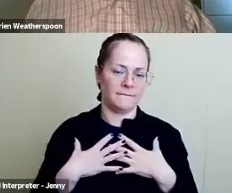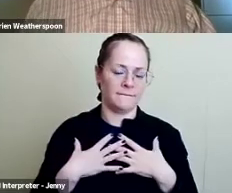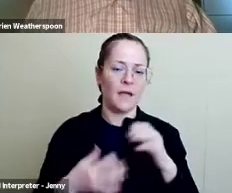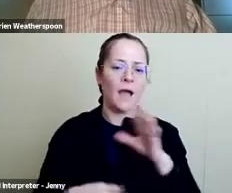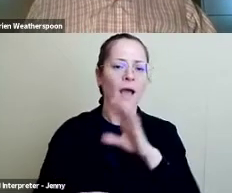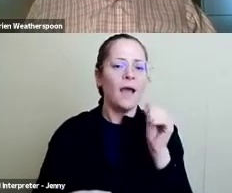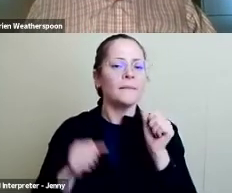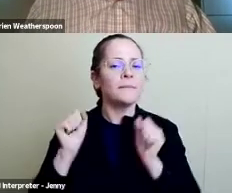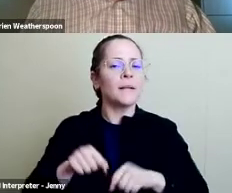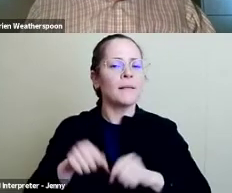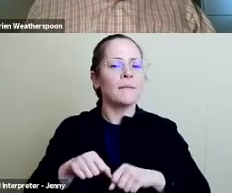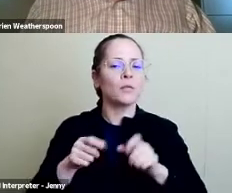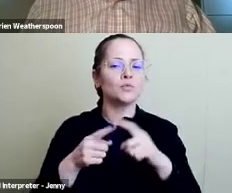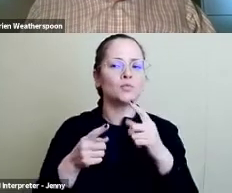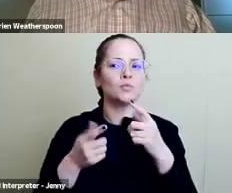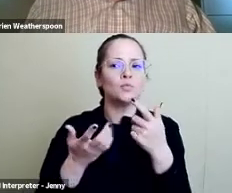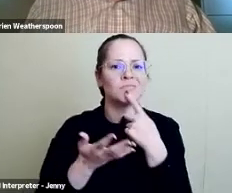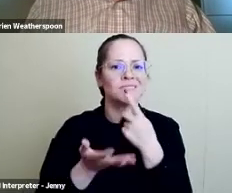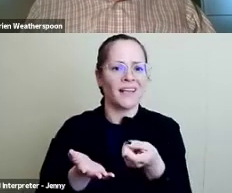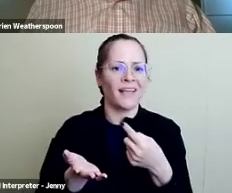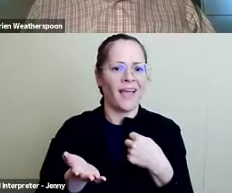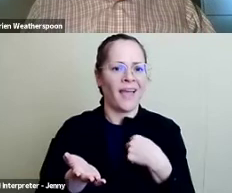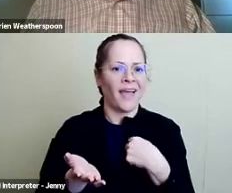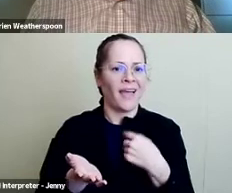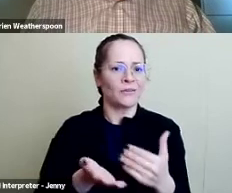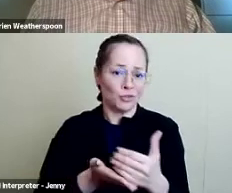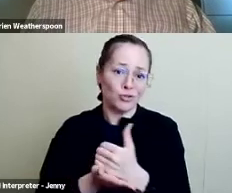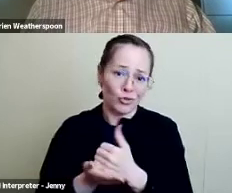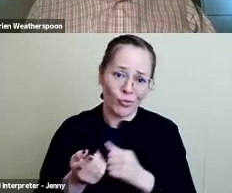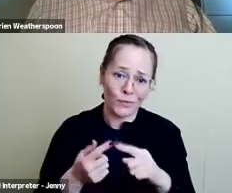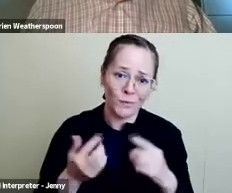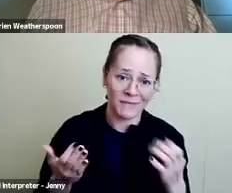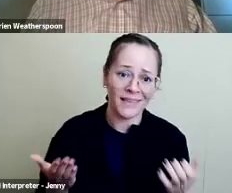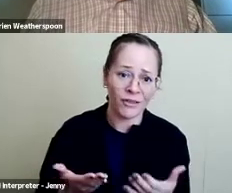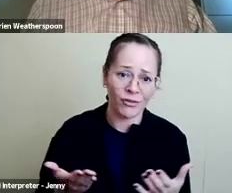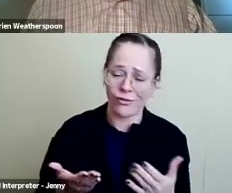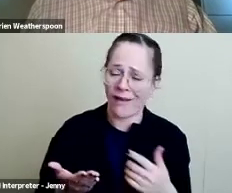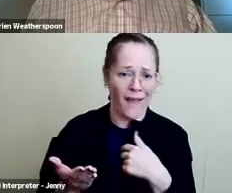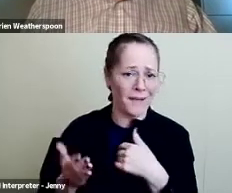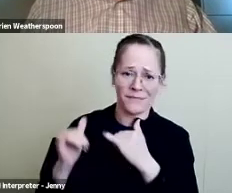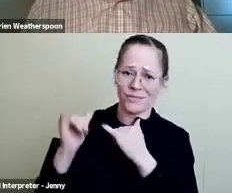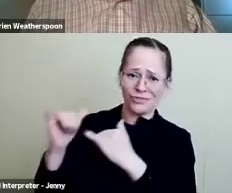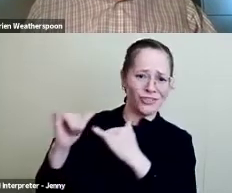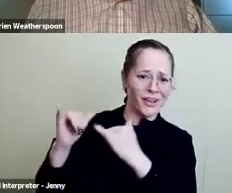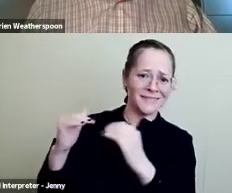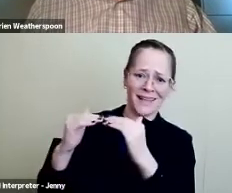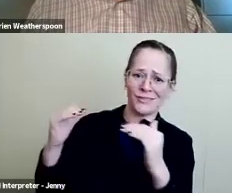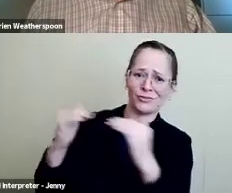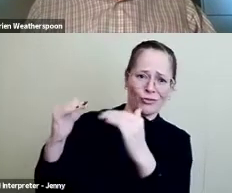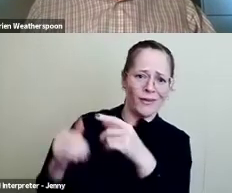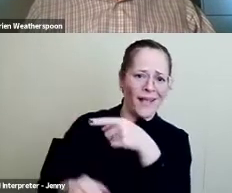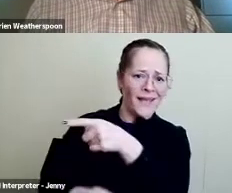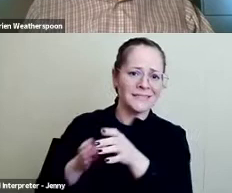And being able to say, I deserve to be here. I'm just as good as the next person.